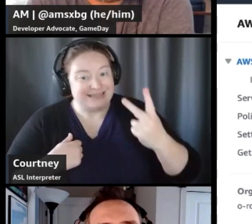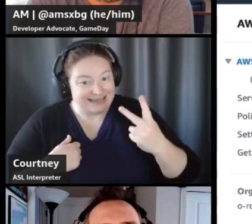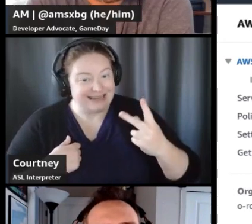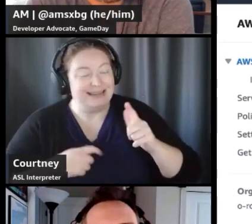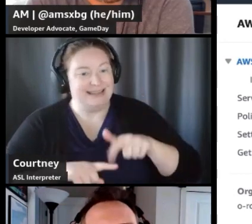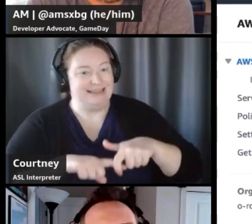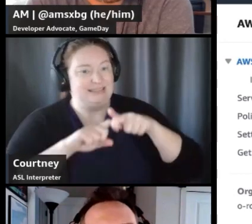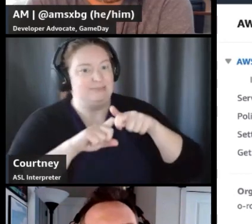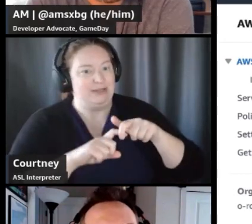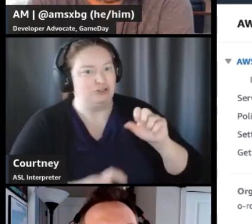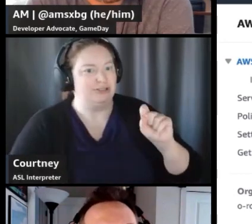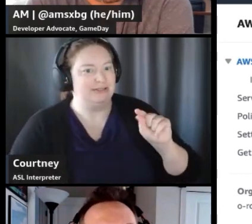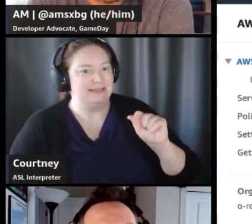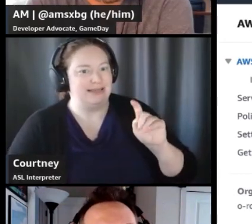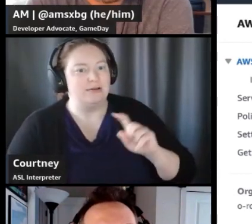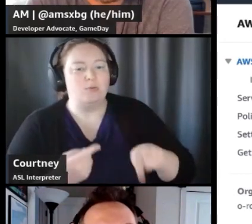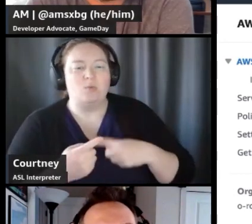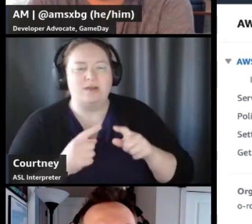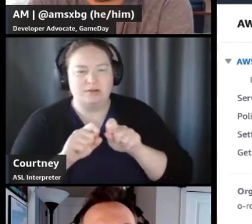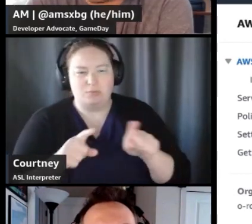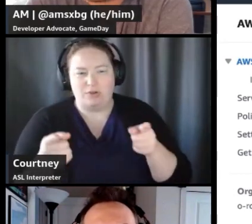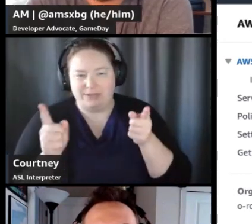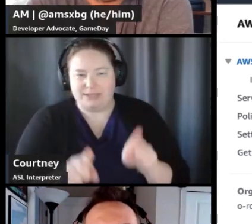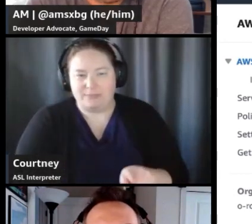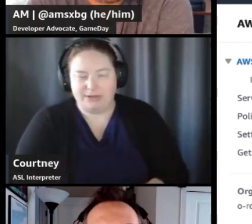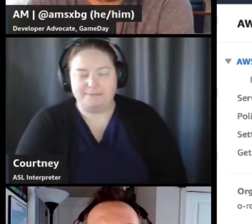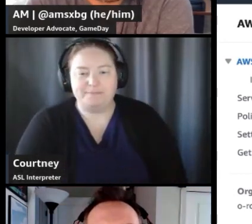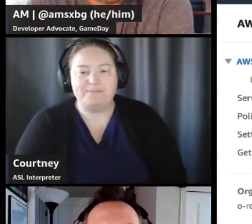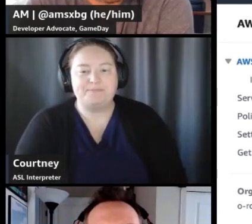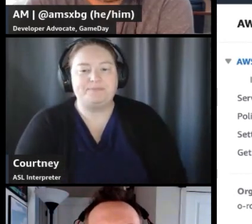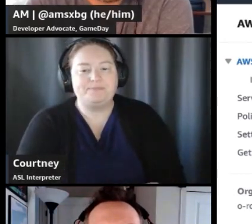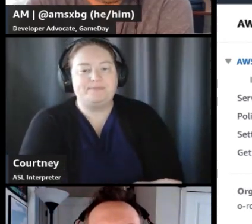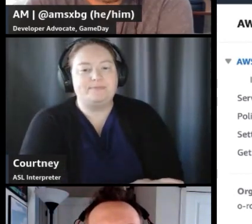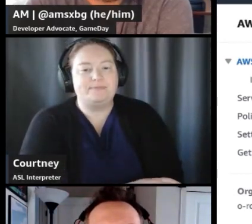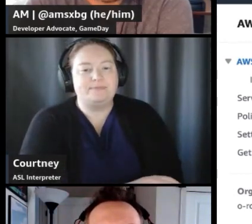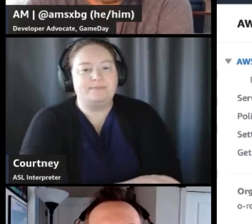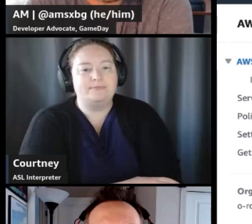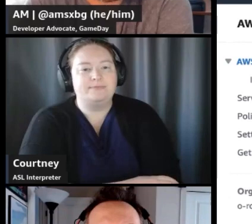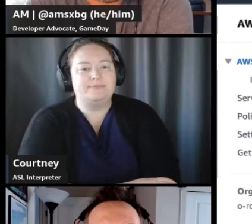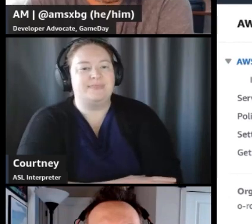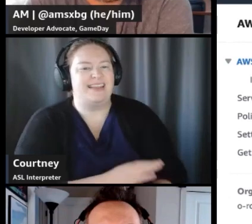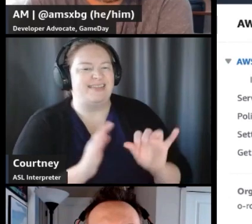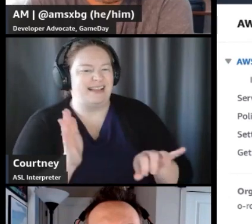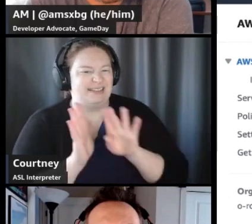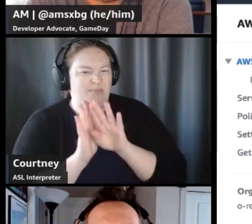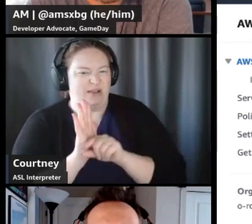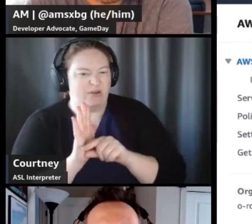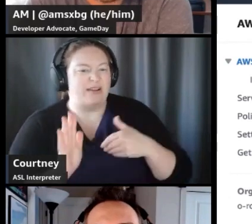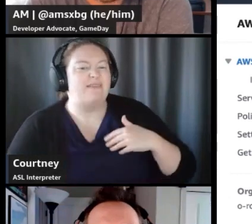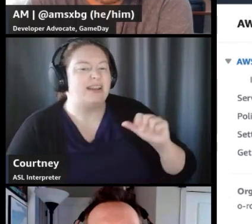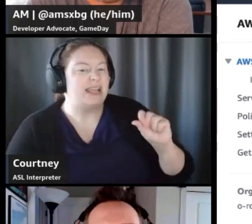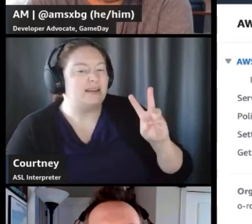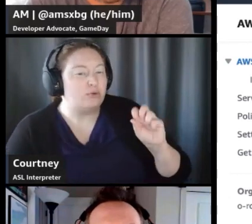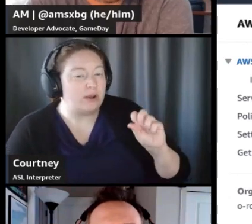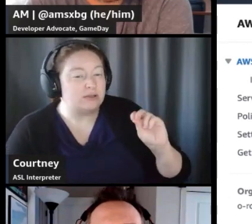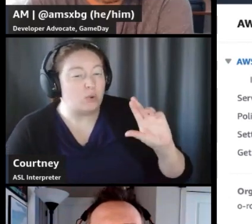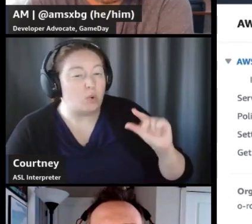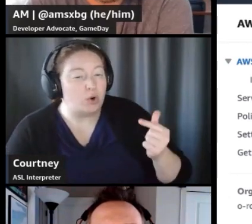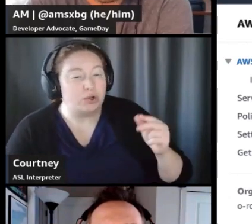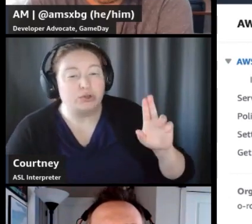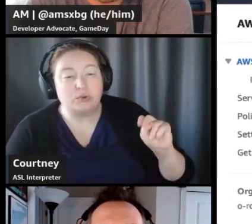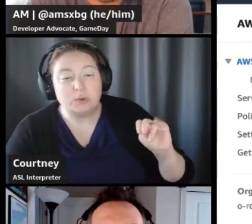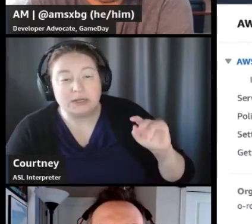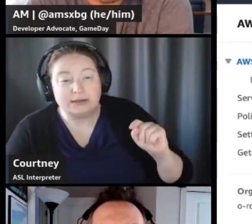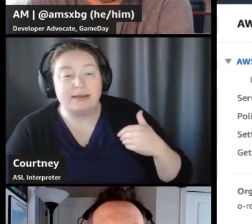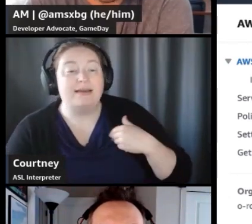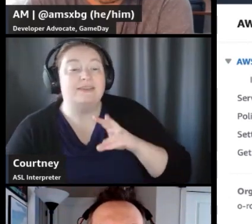suspension state when the deployment's happening. So that's kind of like the background what we have today. We have an AWS organization unit where we have 6